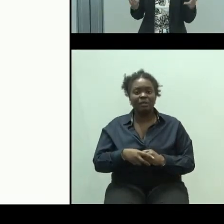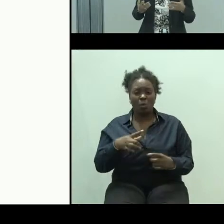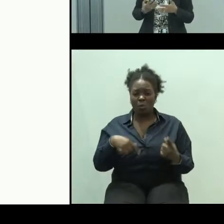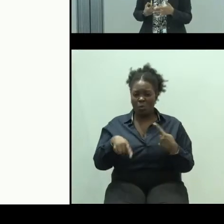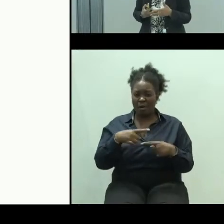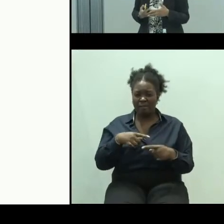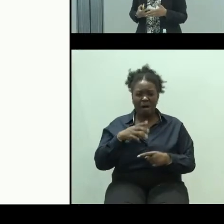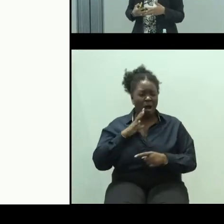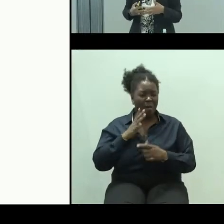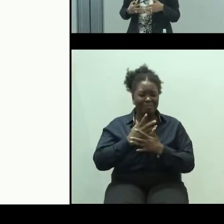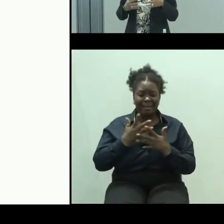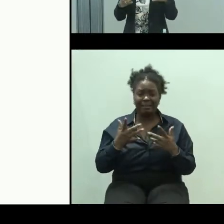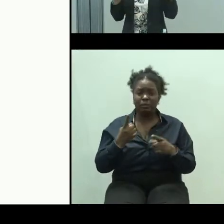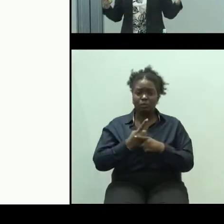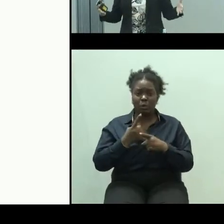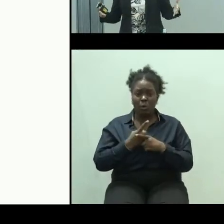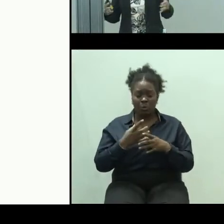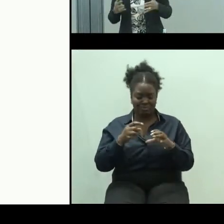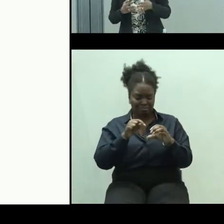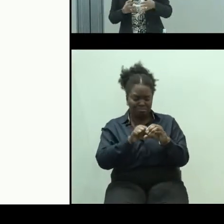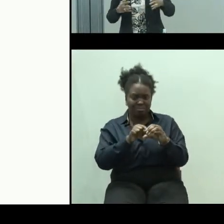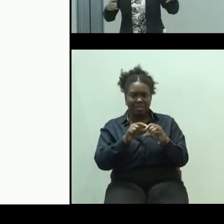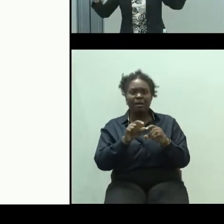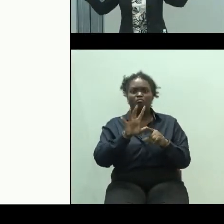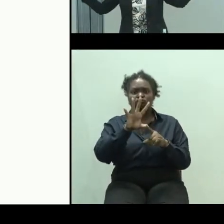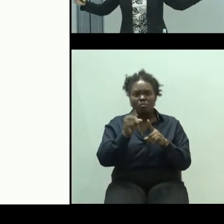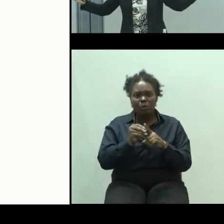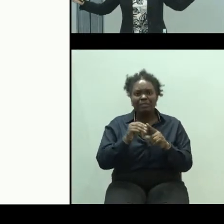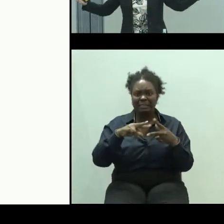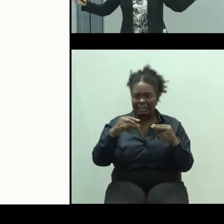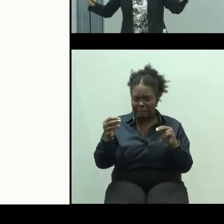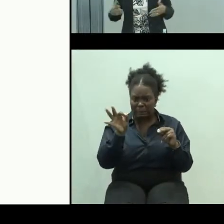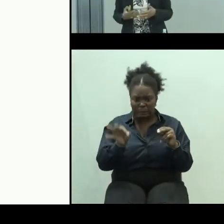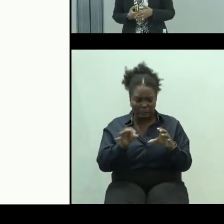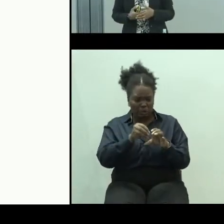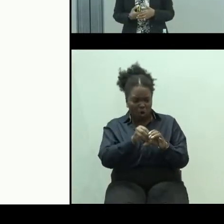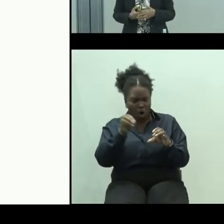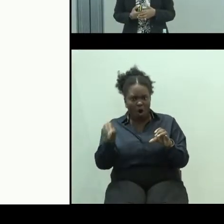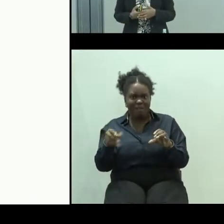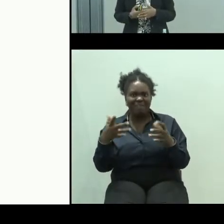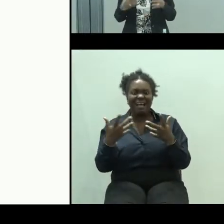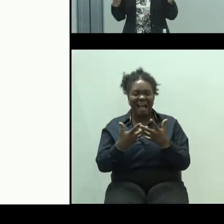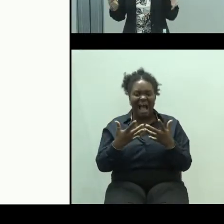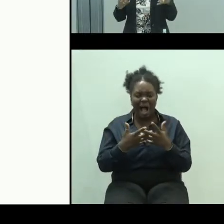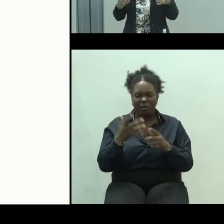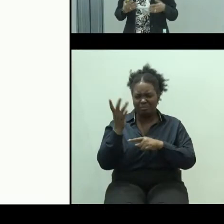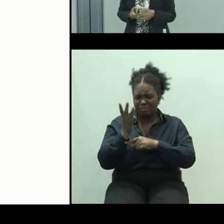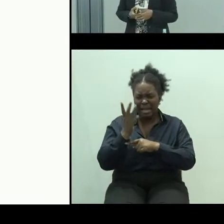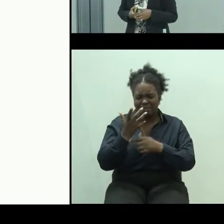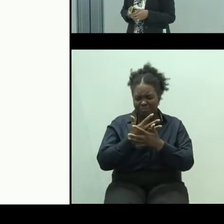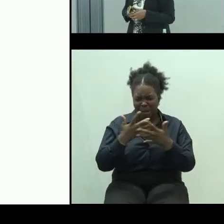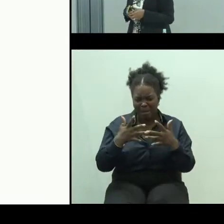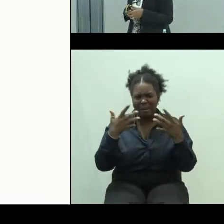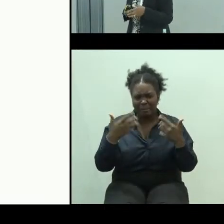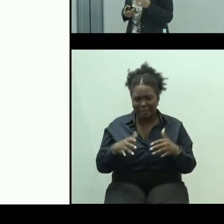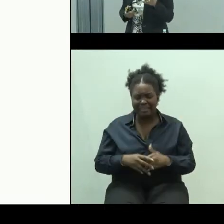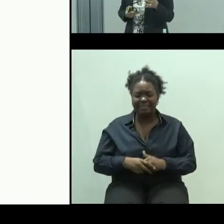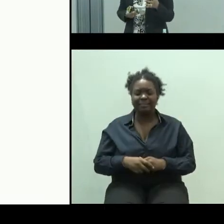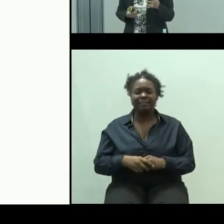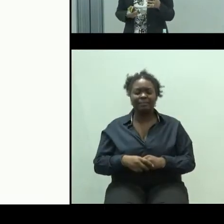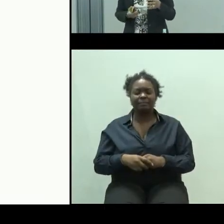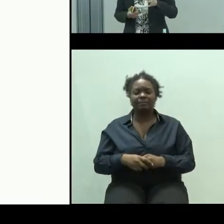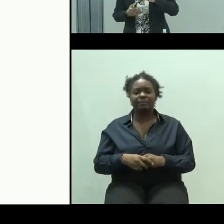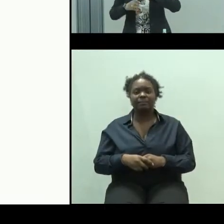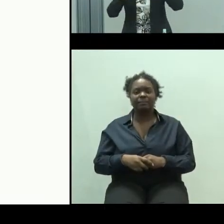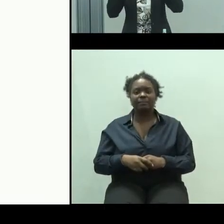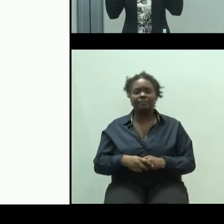in which you could remove them, including ways if you want to string too many things together, you may run into trouble constructing these systems to be able to do